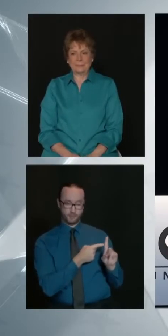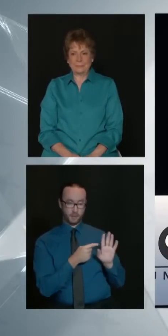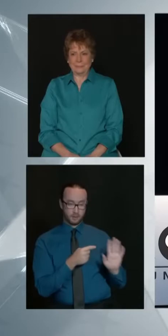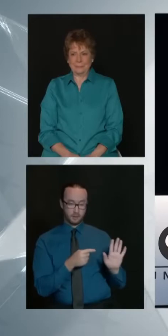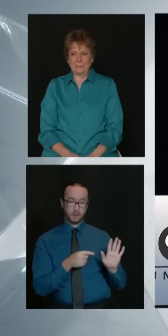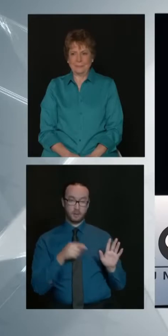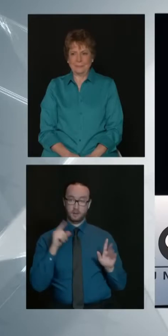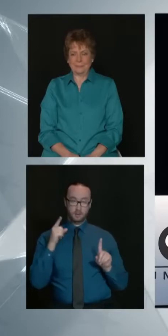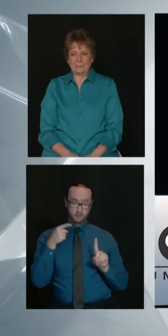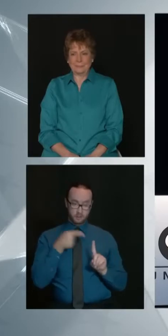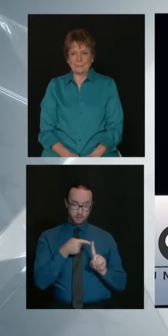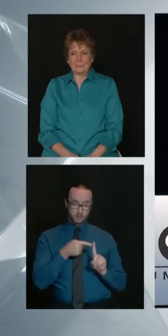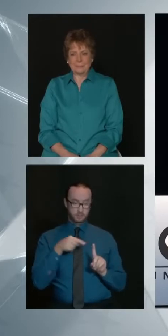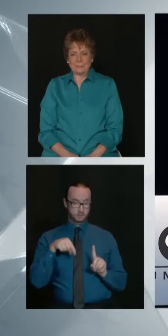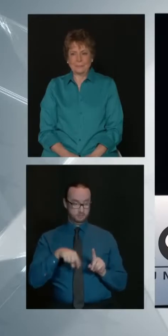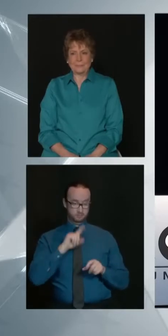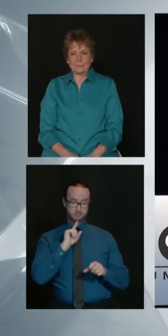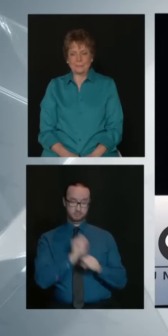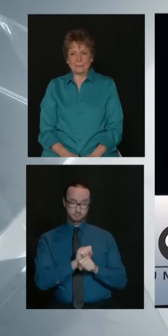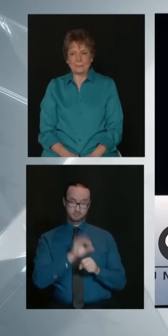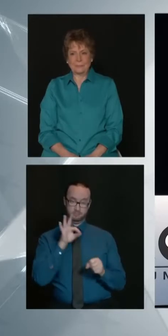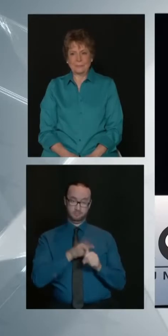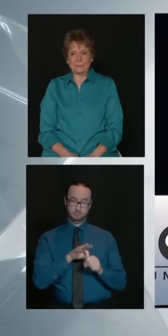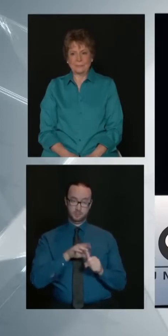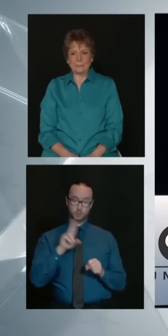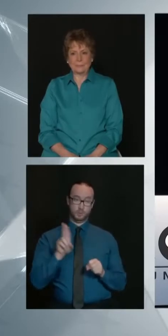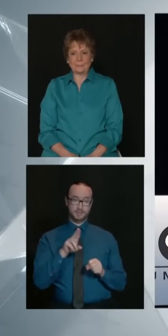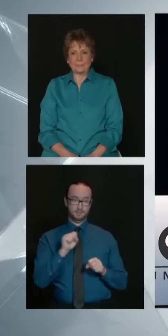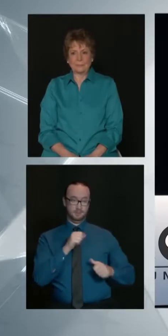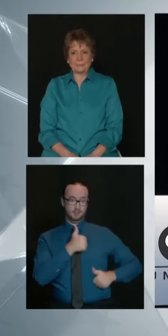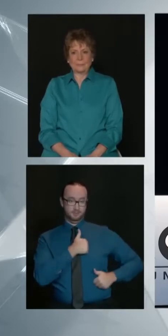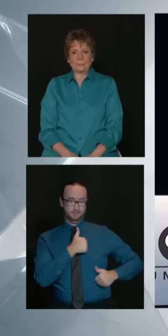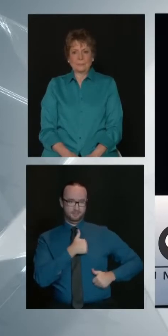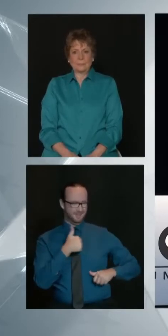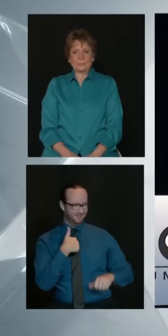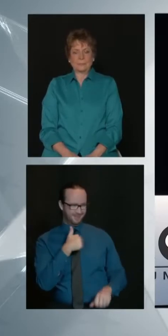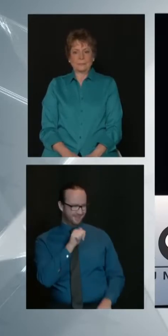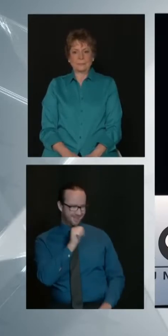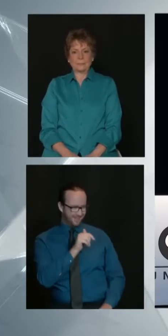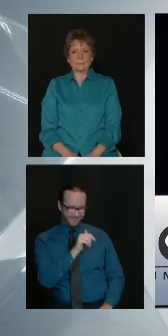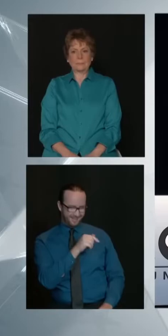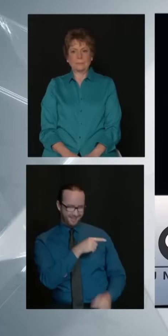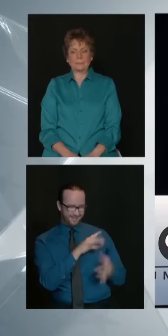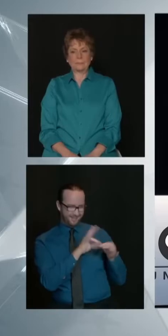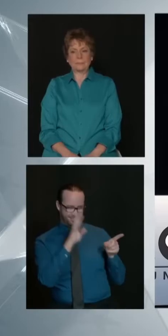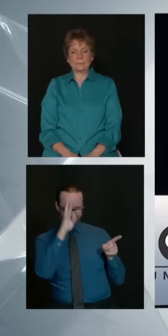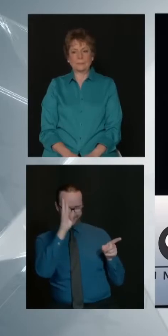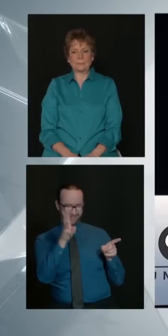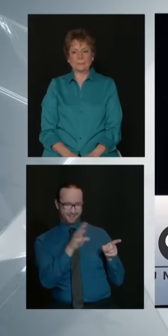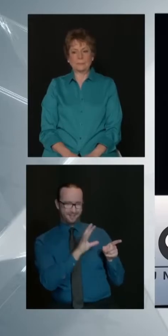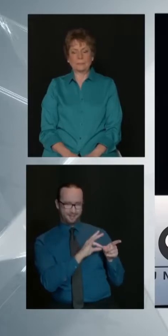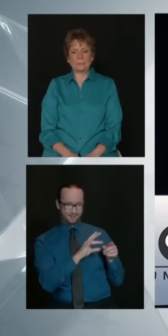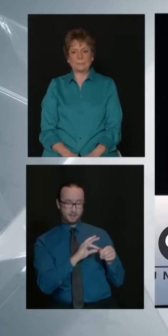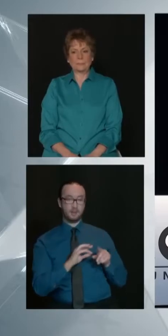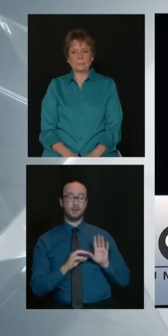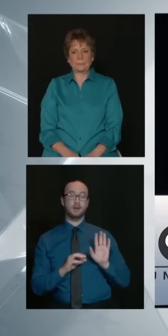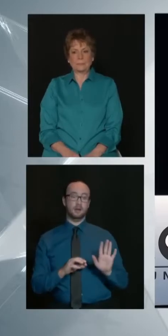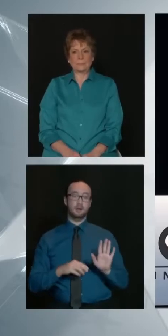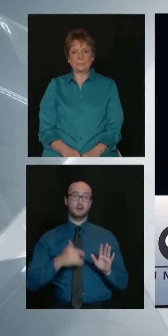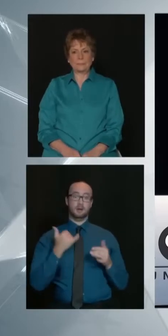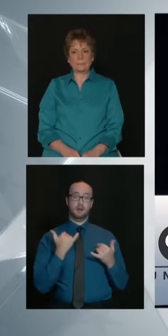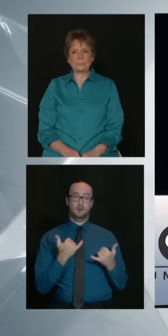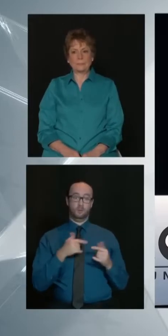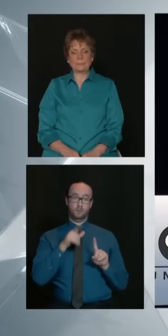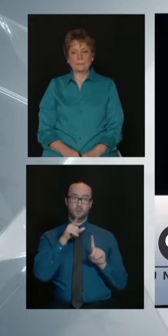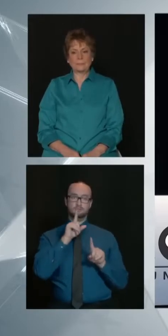flat-out, bald-faced lie to suggest that I don't. It's totally fine. I'm just saying, can we please count the votes and know who won on Election Day like a first-world